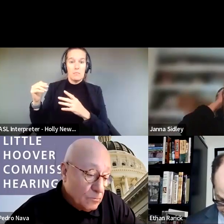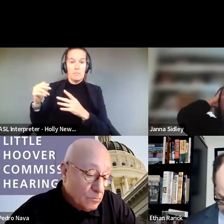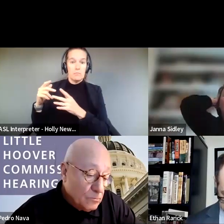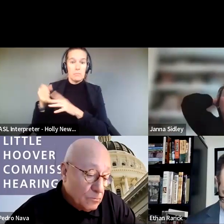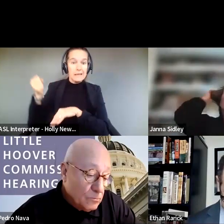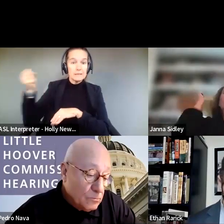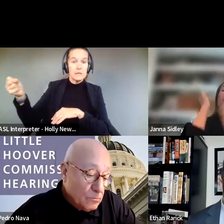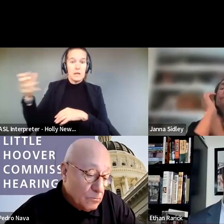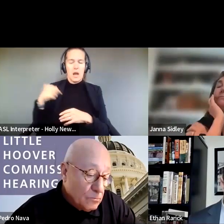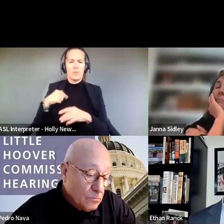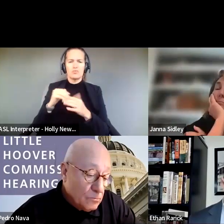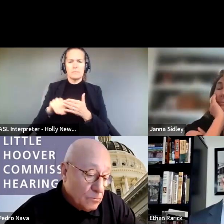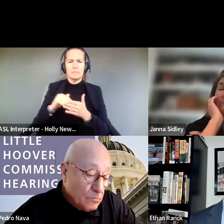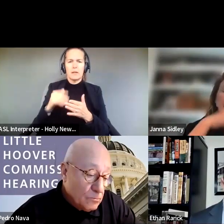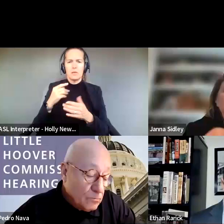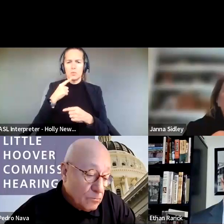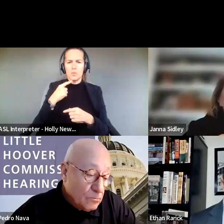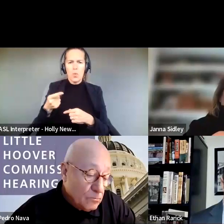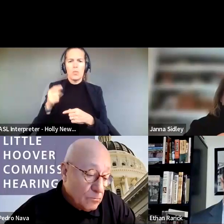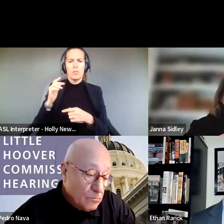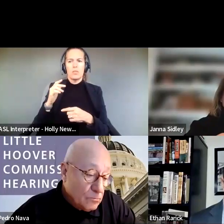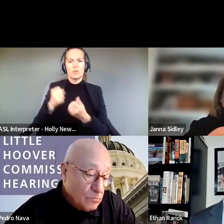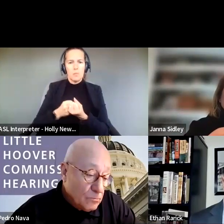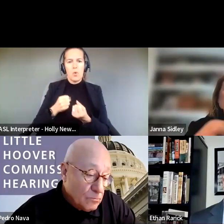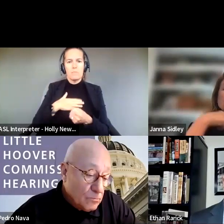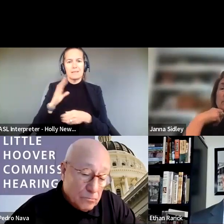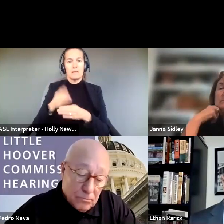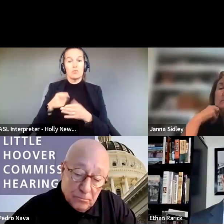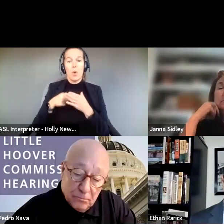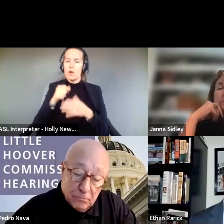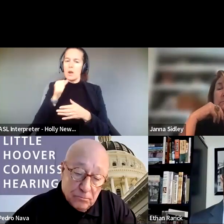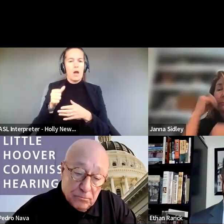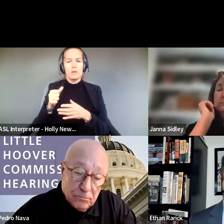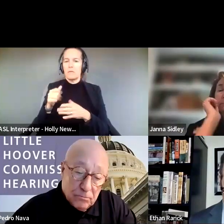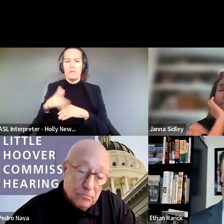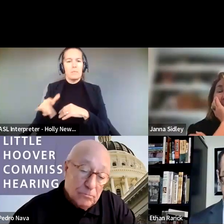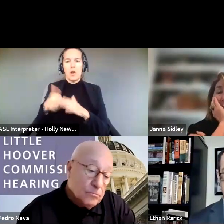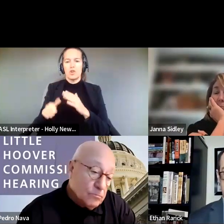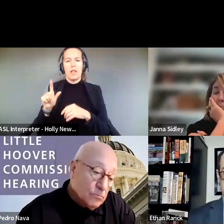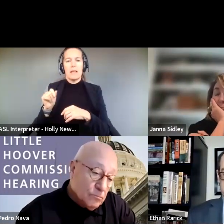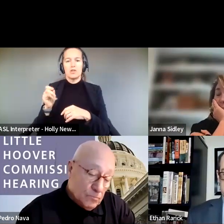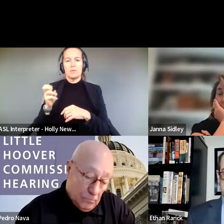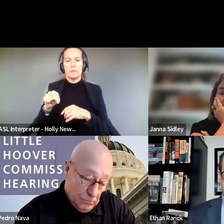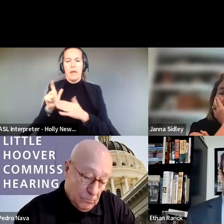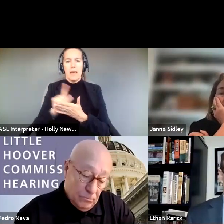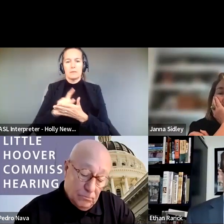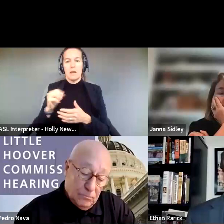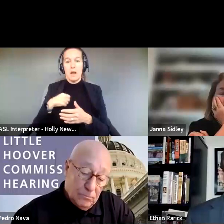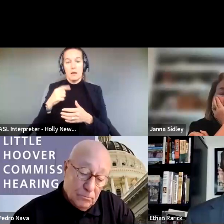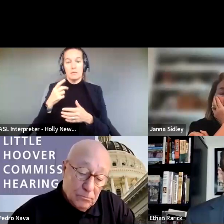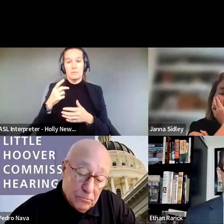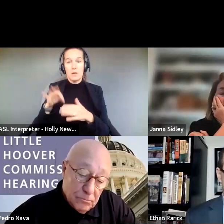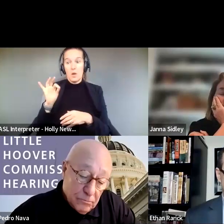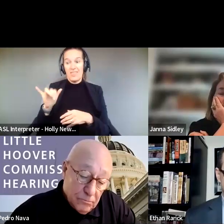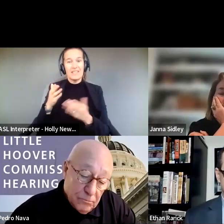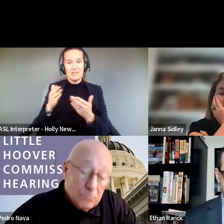told that the support that my son required was not available through the Lanterman Act. I found out that not only did that service exist,